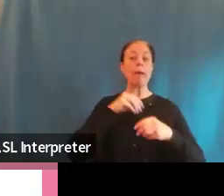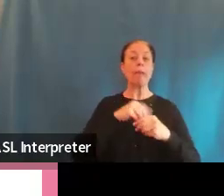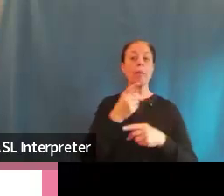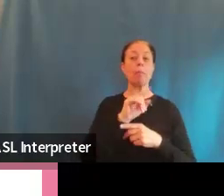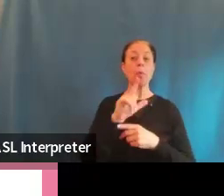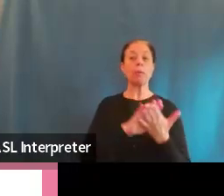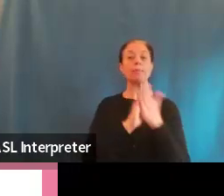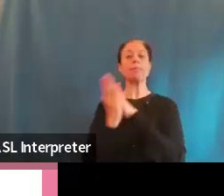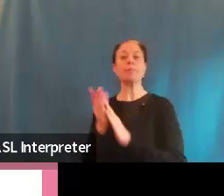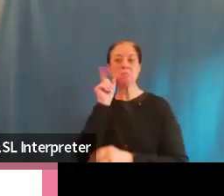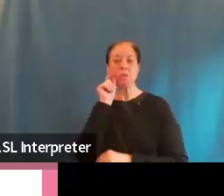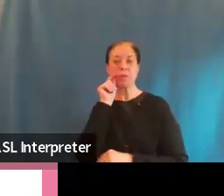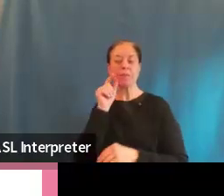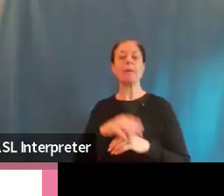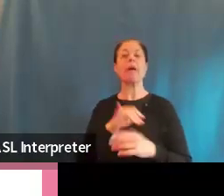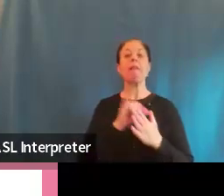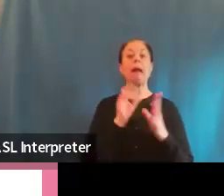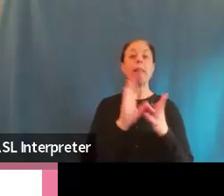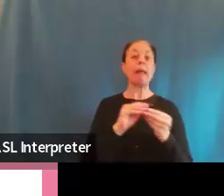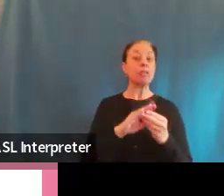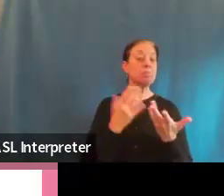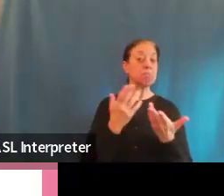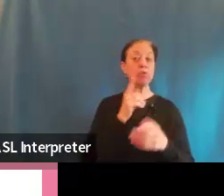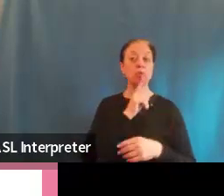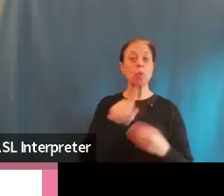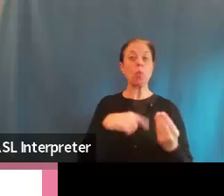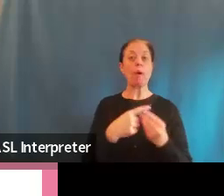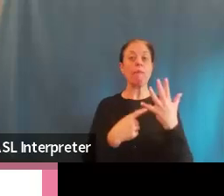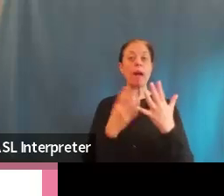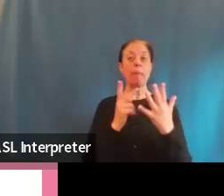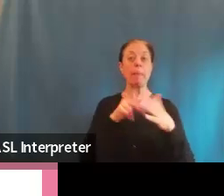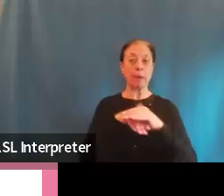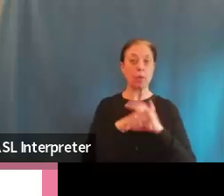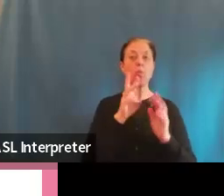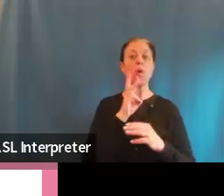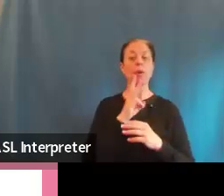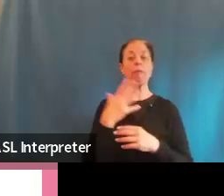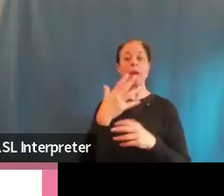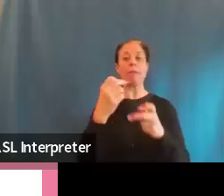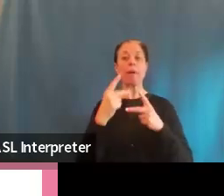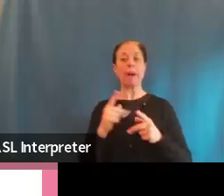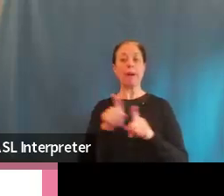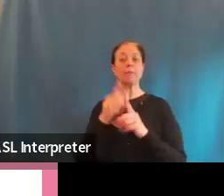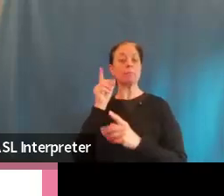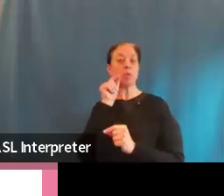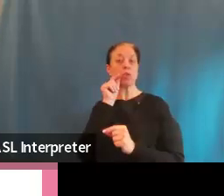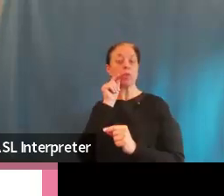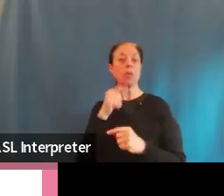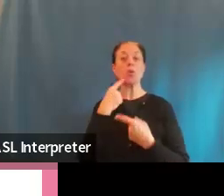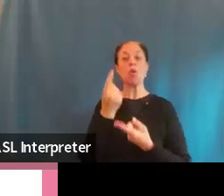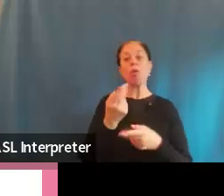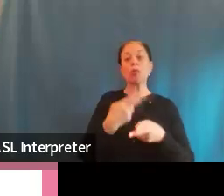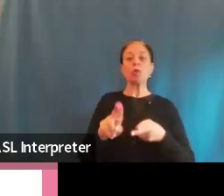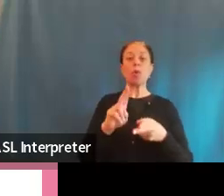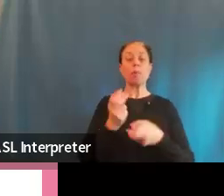pools turned into birds. That legend is proven true when 5 people enter the water and 5 return as birds. Told through